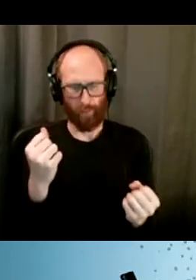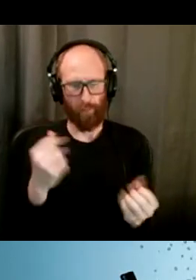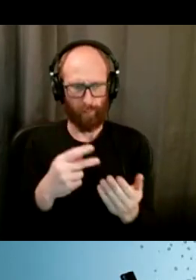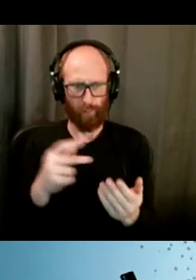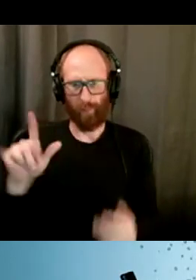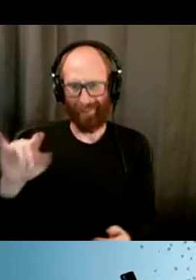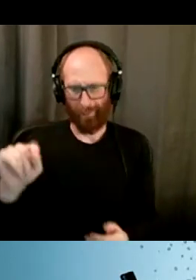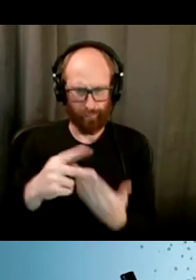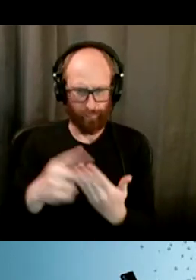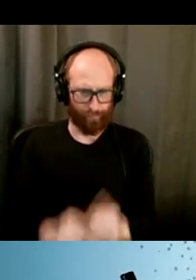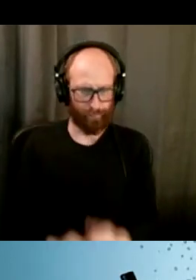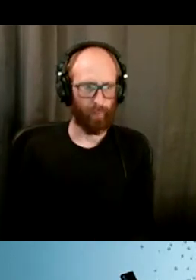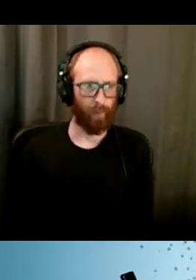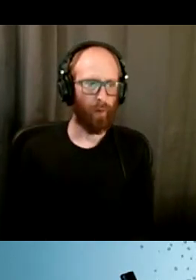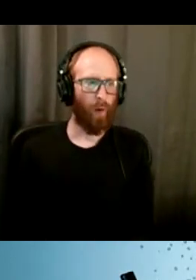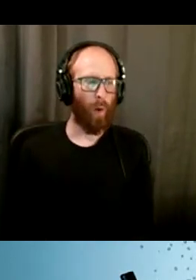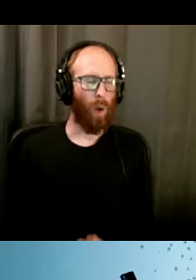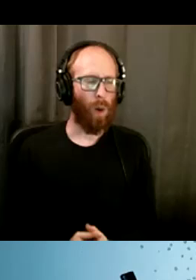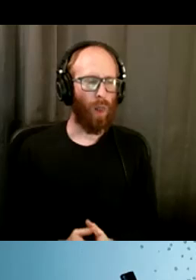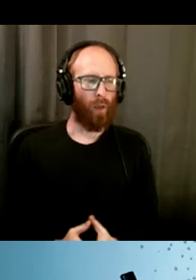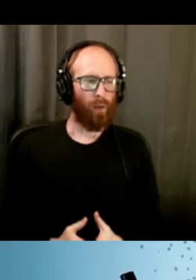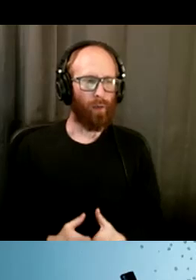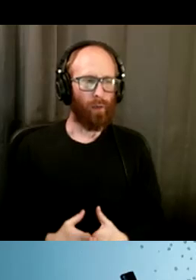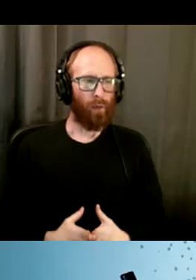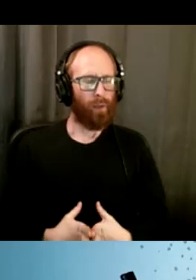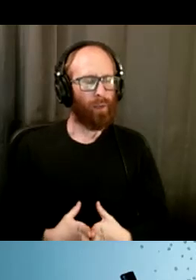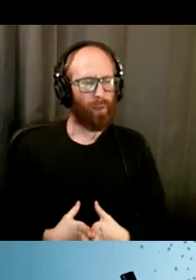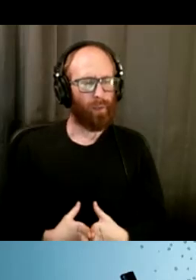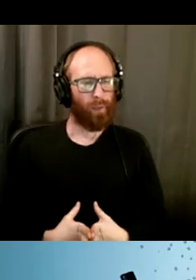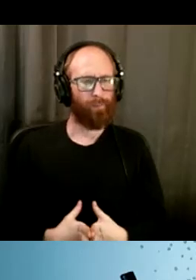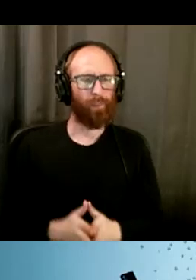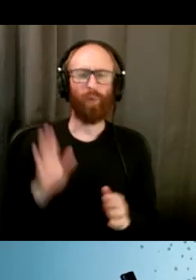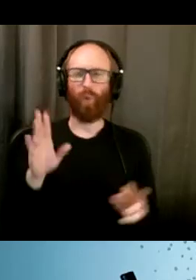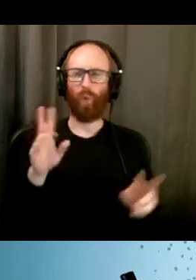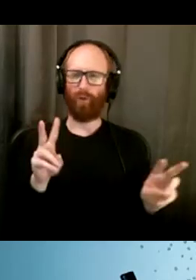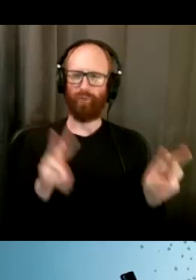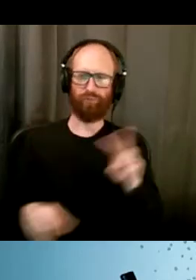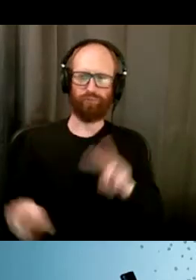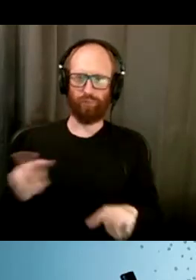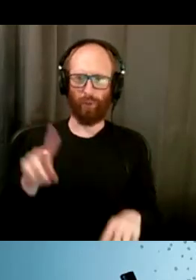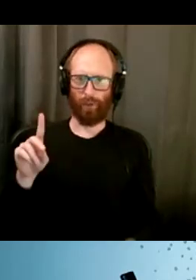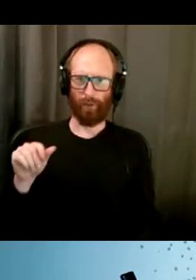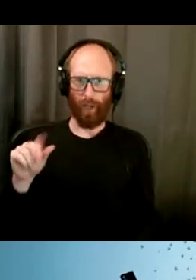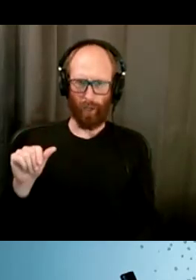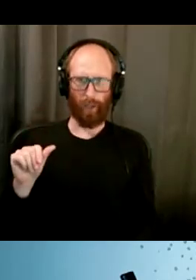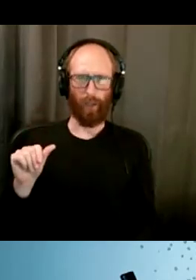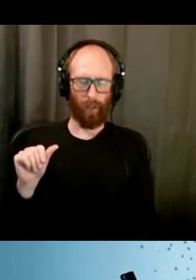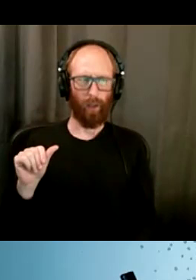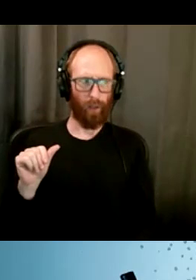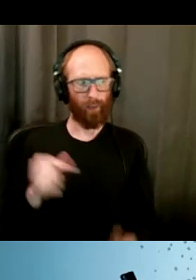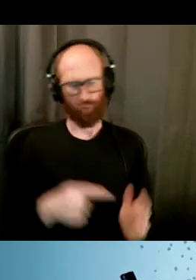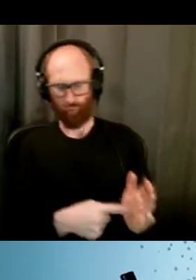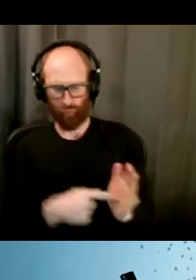We're going to spend some time taking a look at data to inform us regarding the need for mental health literacy for our